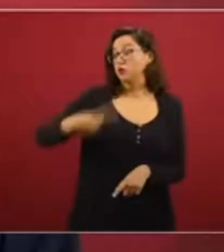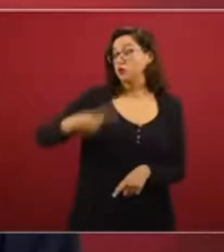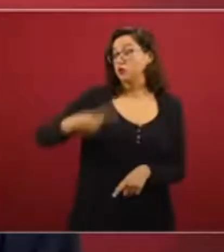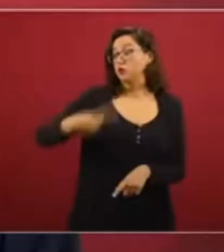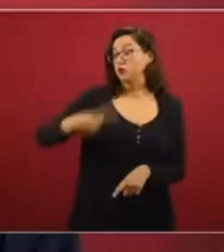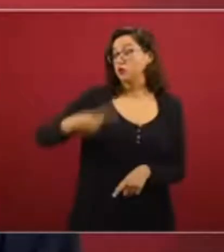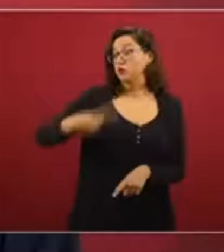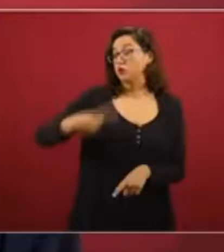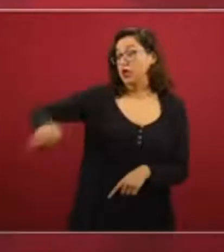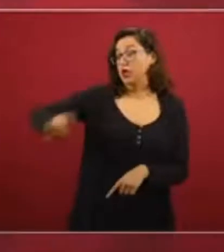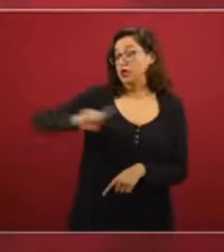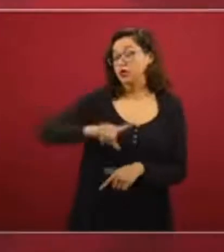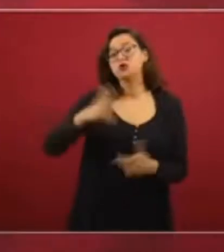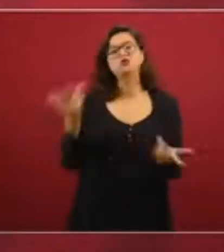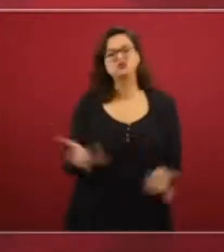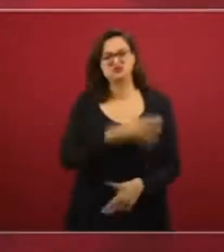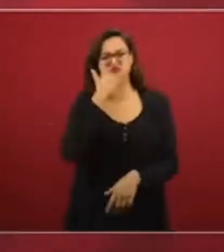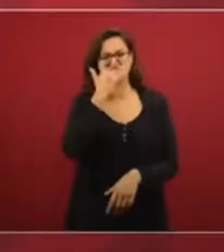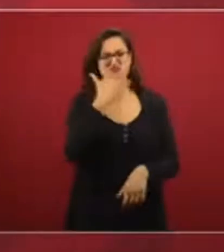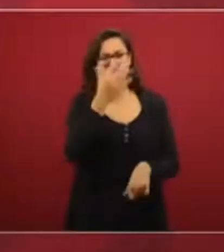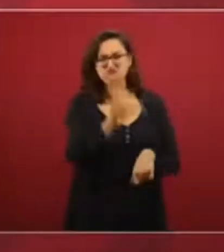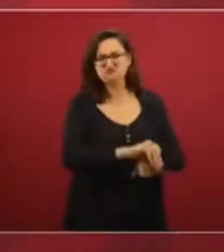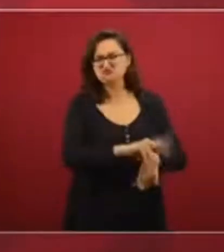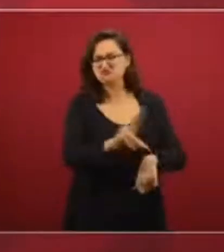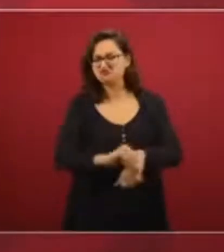acts of corruption.